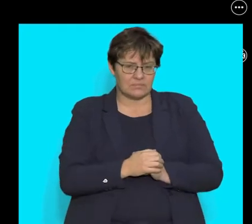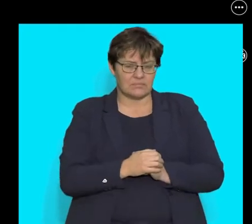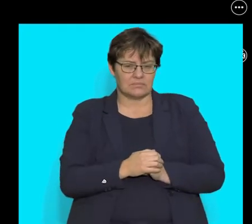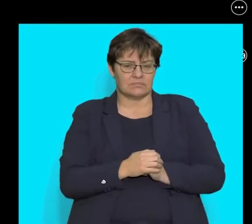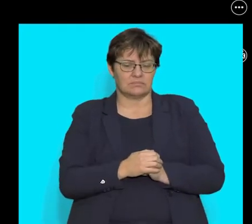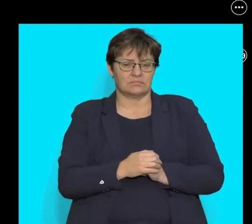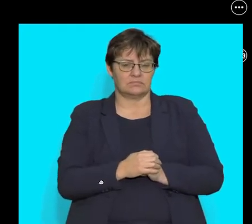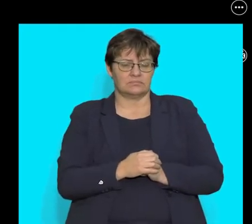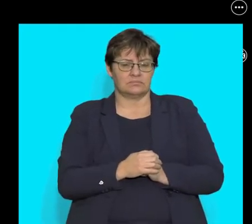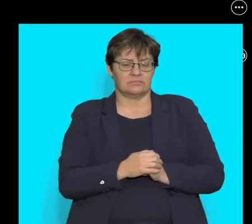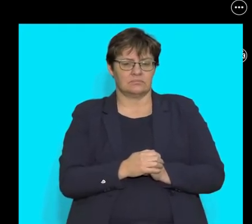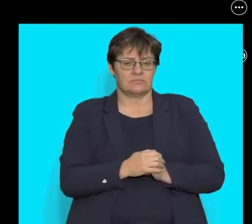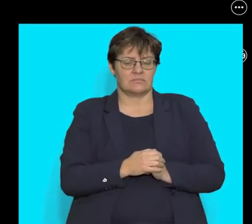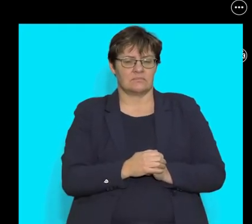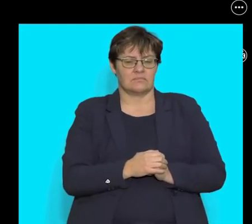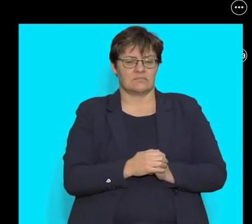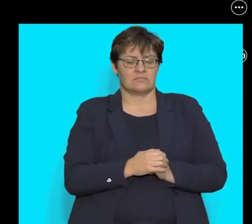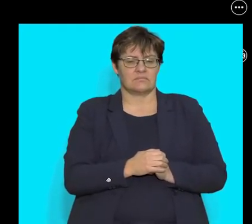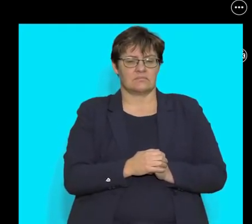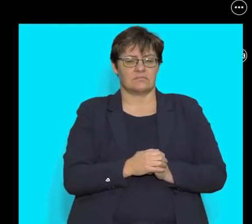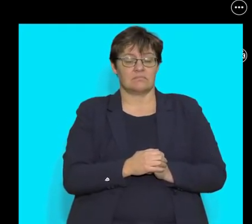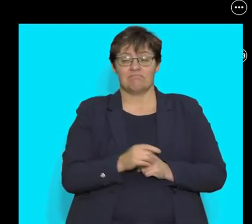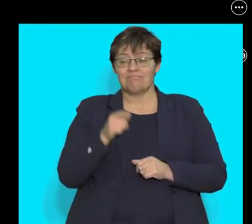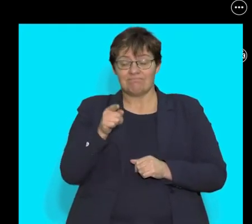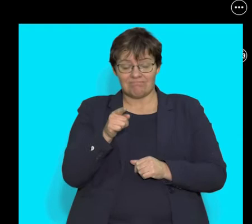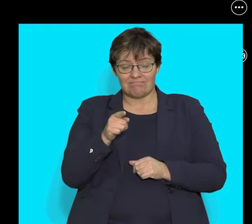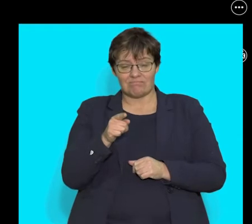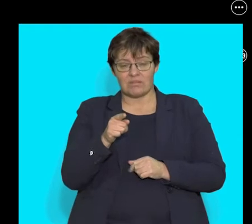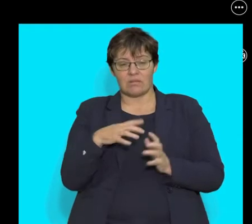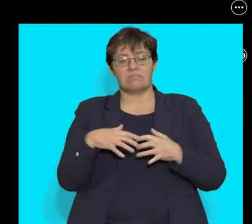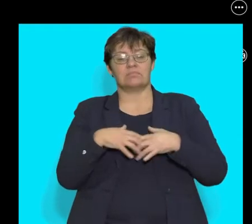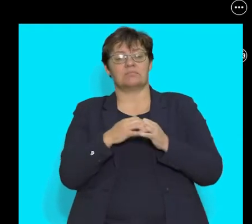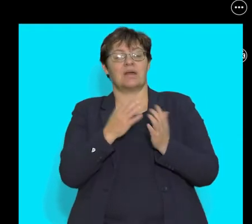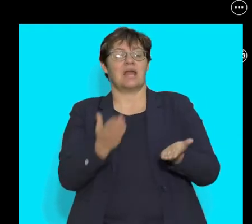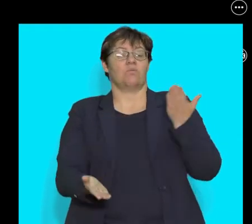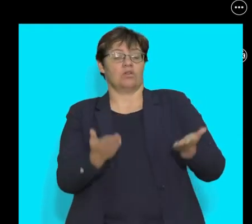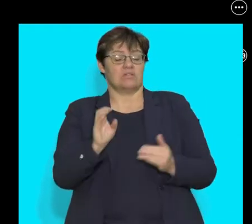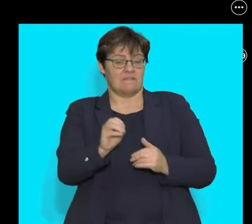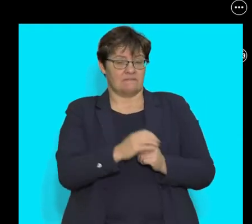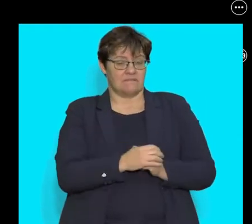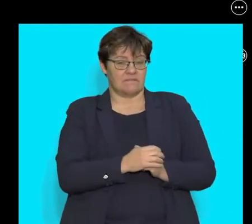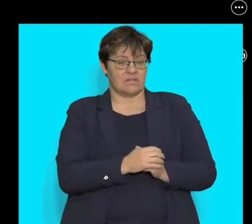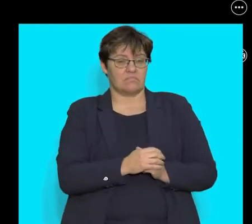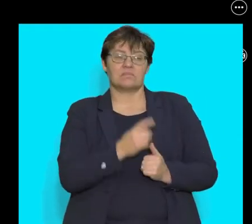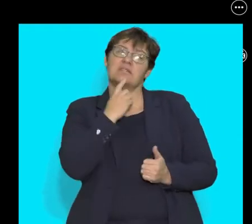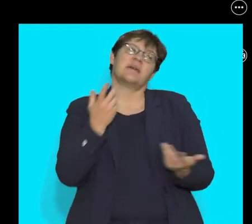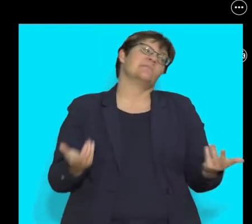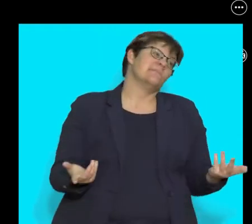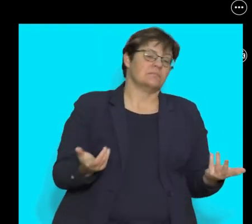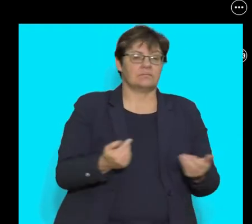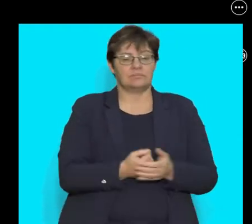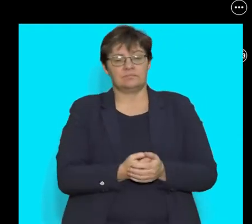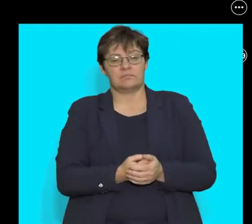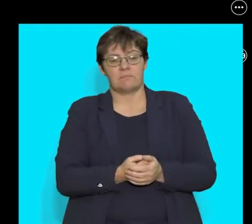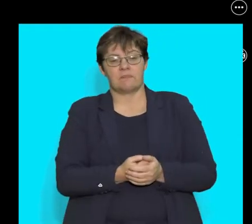is that in this graph, we can put it into an equation where we're going to say something